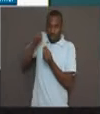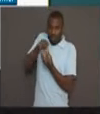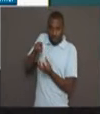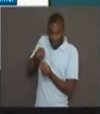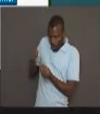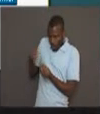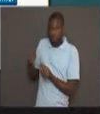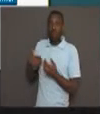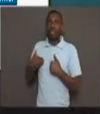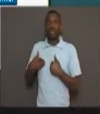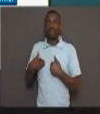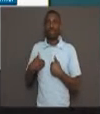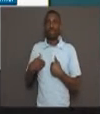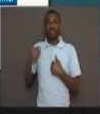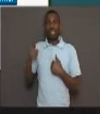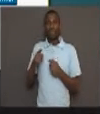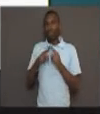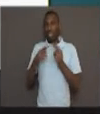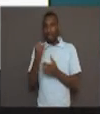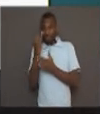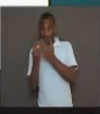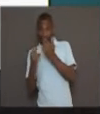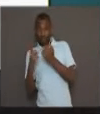up of thinner wire.